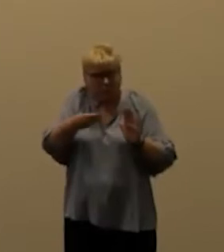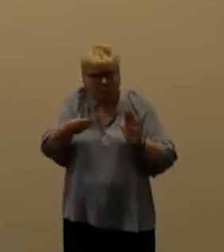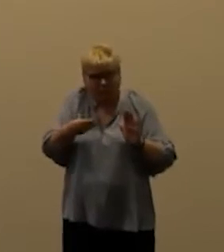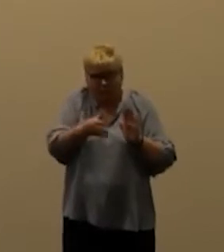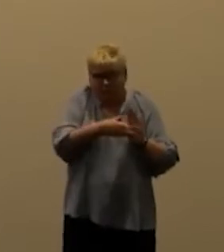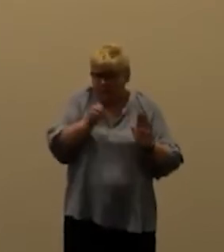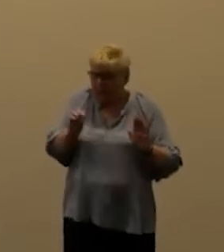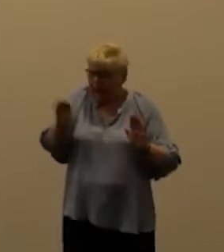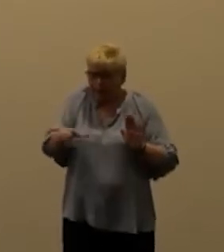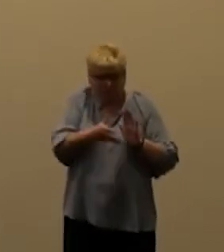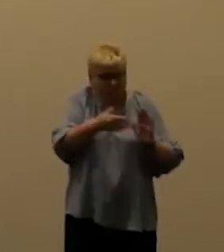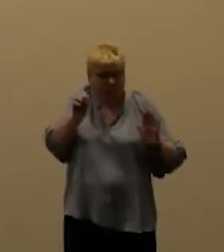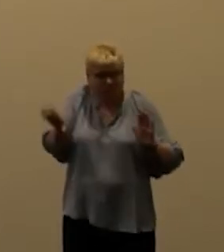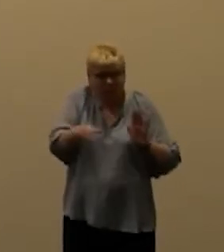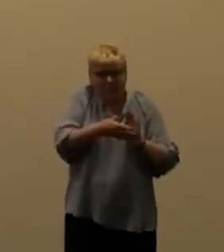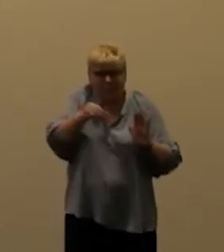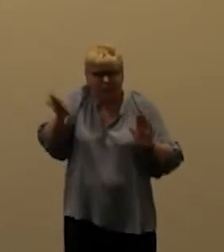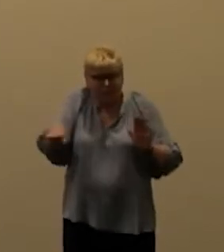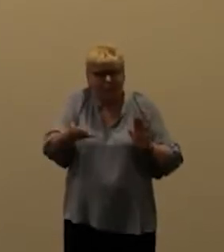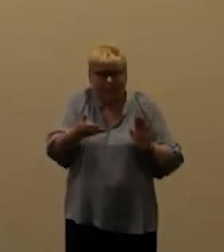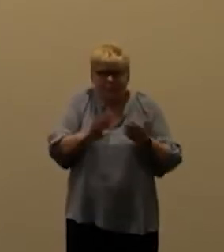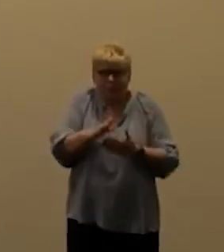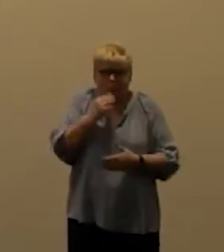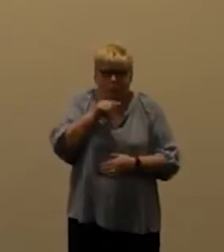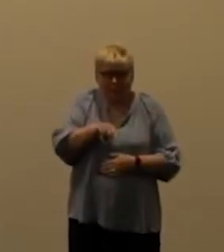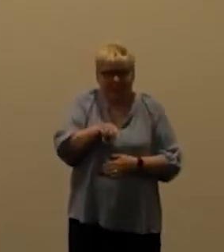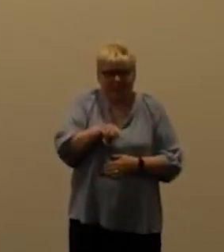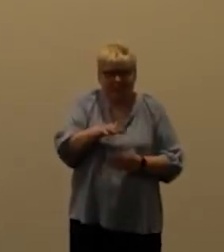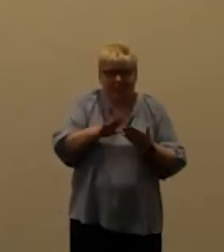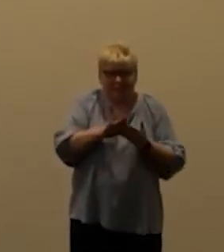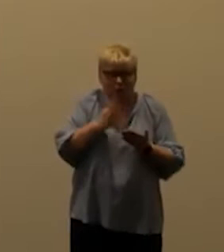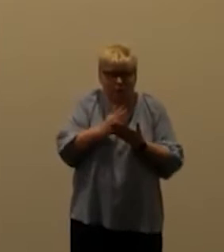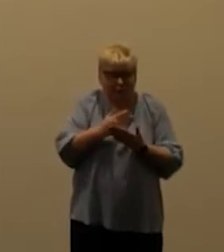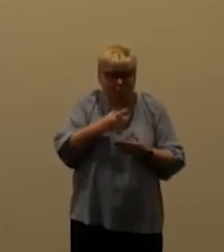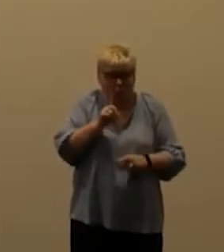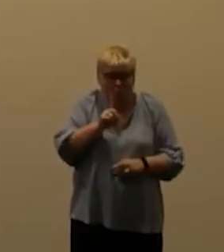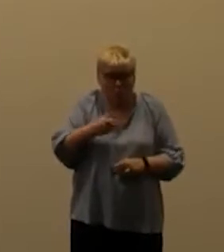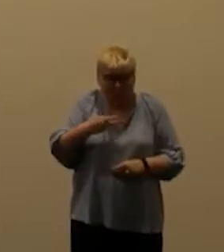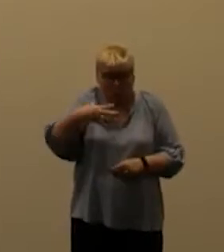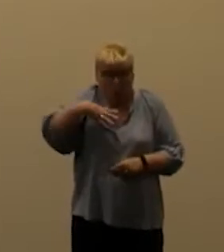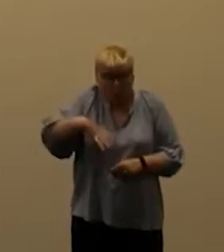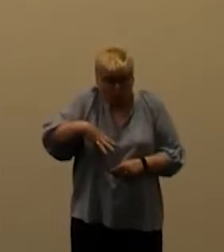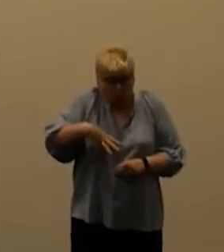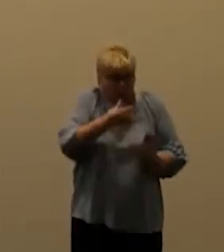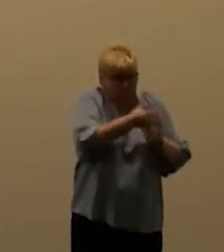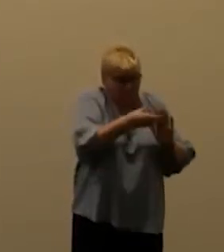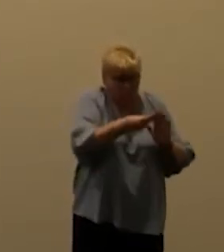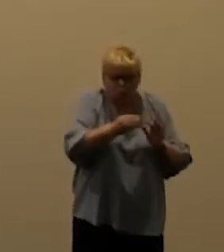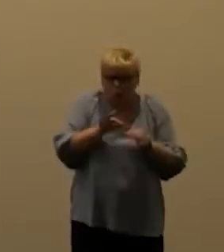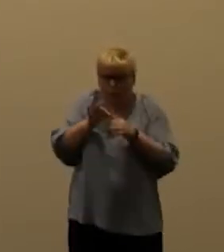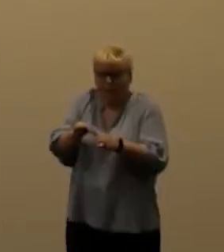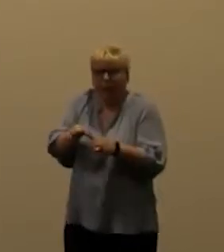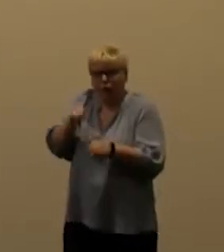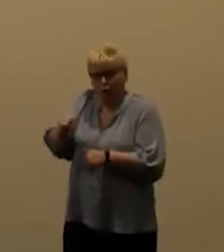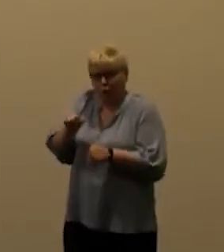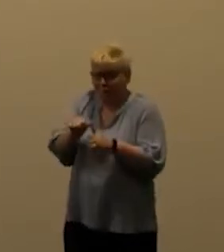another. And again, we're just using the tool. What we're really doing is pulling a config or exporting a config, and we're going to apply that config to the next